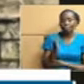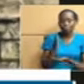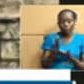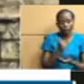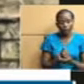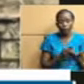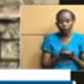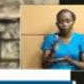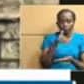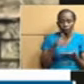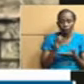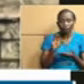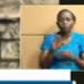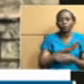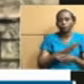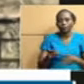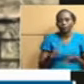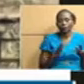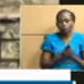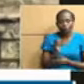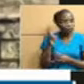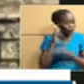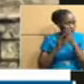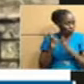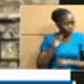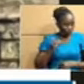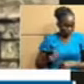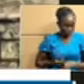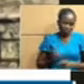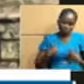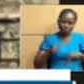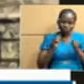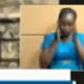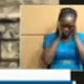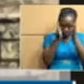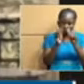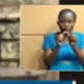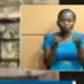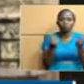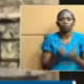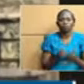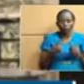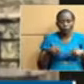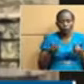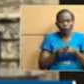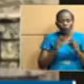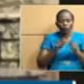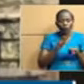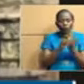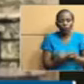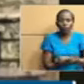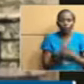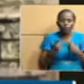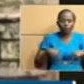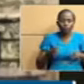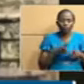heartbeat of trade. Thank you, Angela. And as long as we are listening to the women, we'll be able to focus and we'll be able to change our